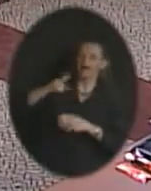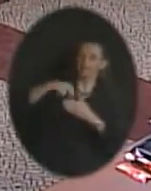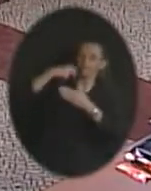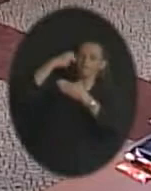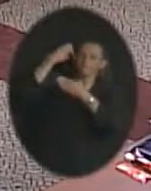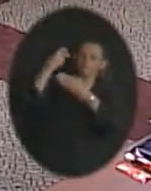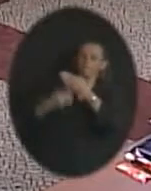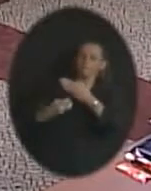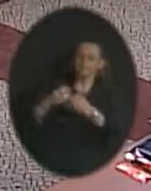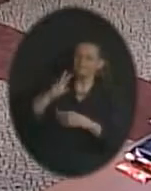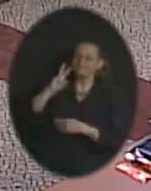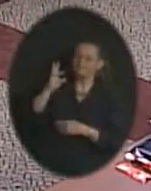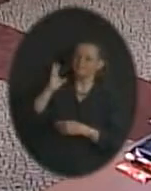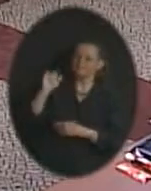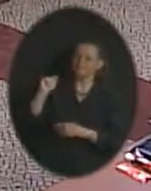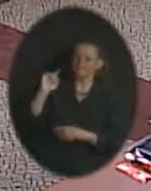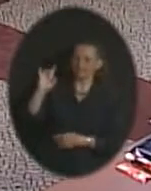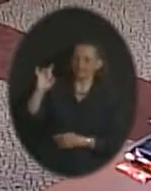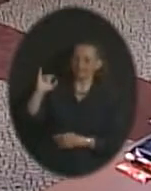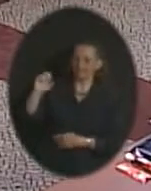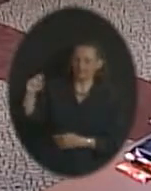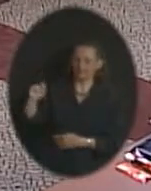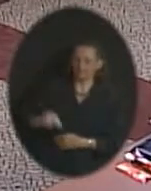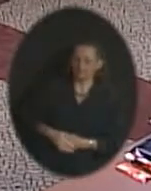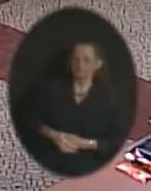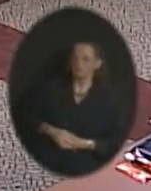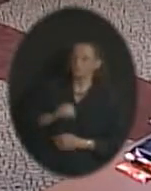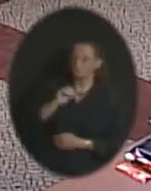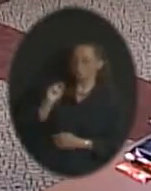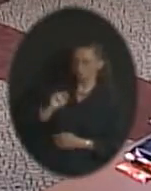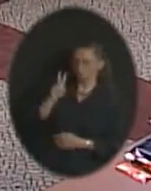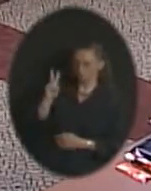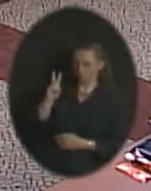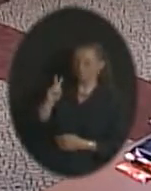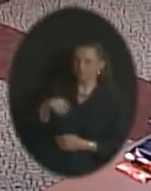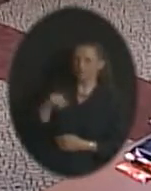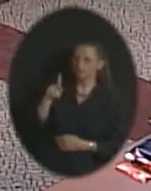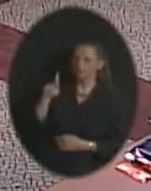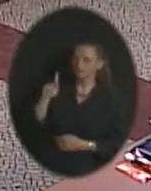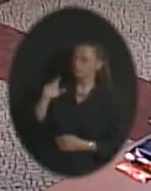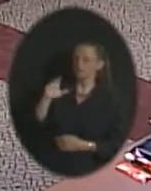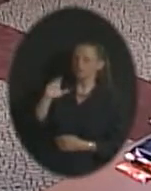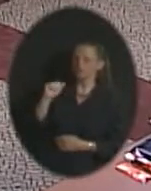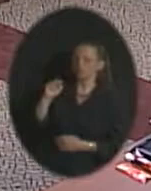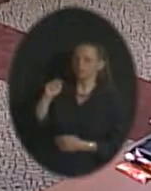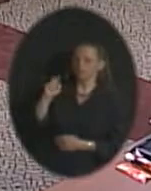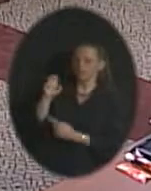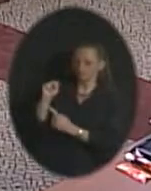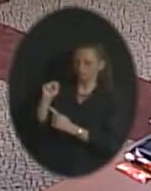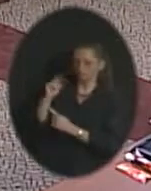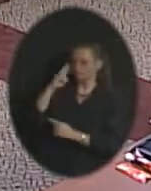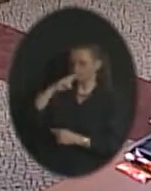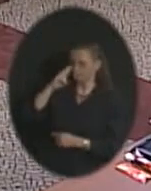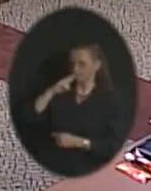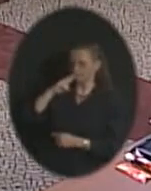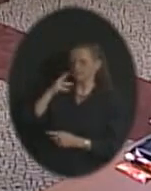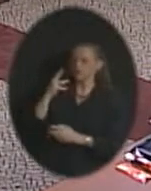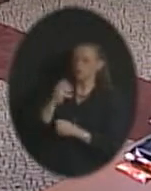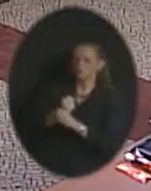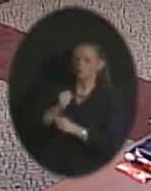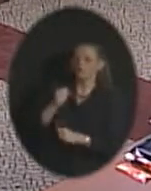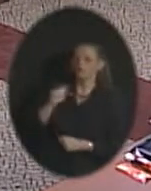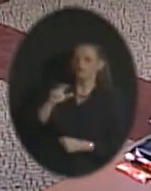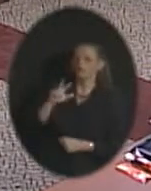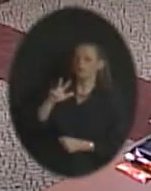feet 8 inches, so we're very excited there. From Olathe Northwest, we have Cameron Geldner, a freshman, who won the